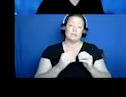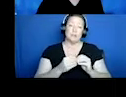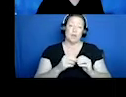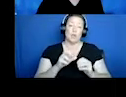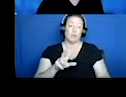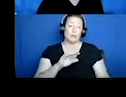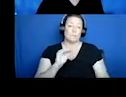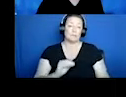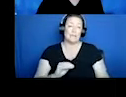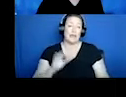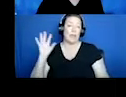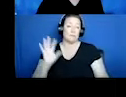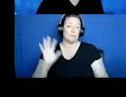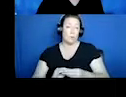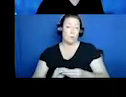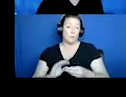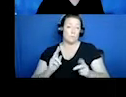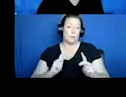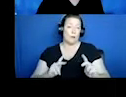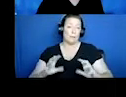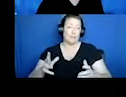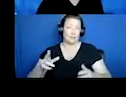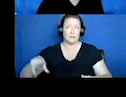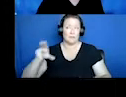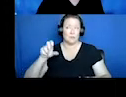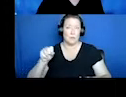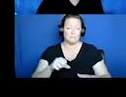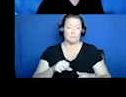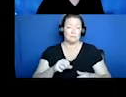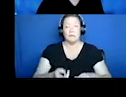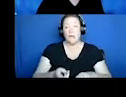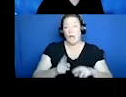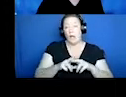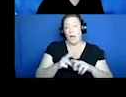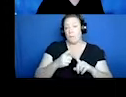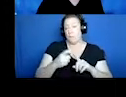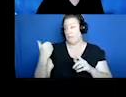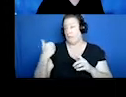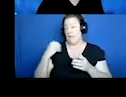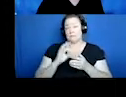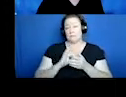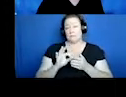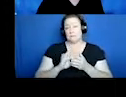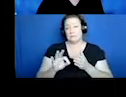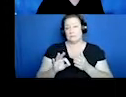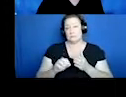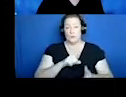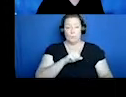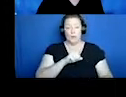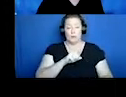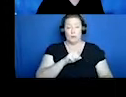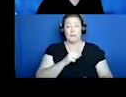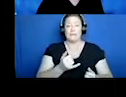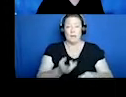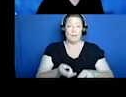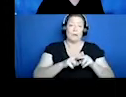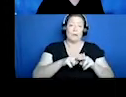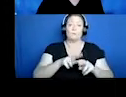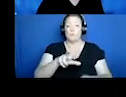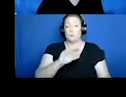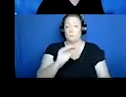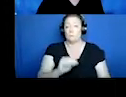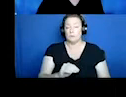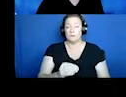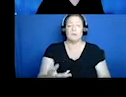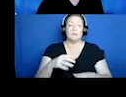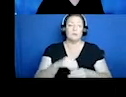of the total population in the United States, which is up from the last census, from 1 to 3%. This also